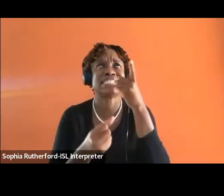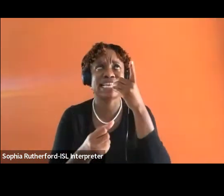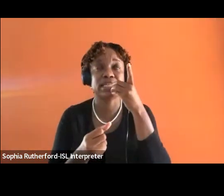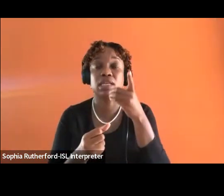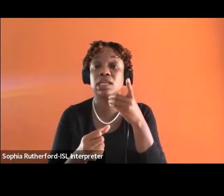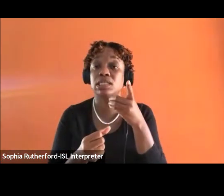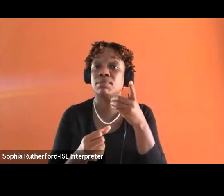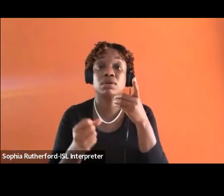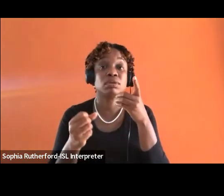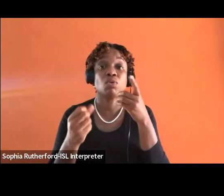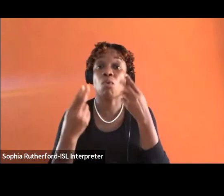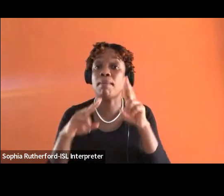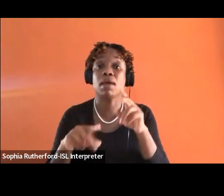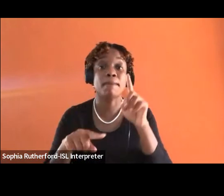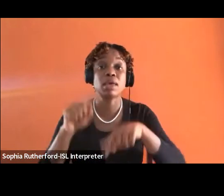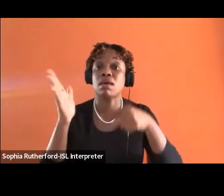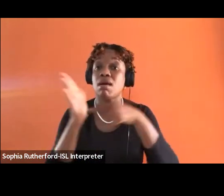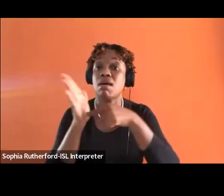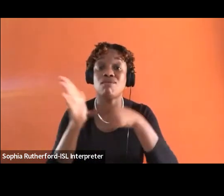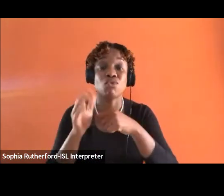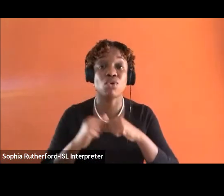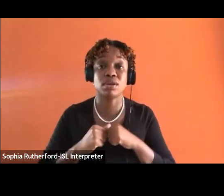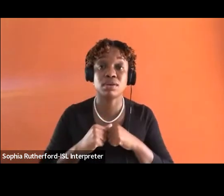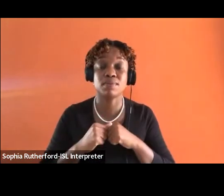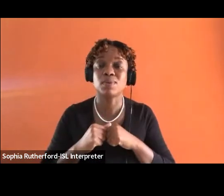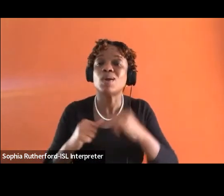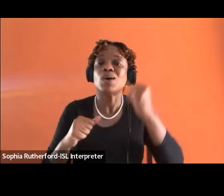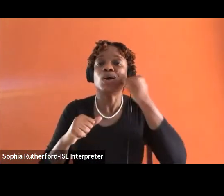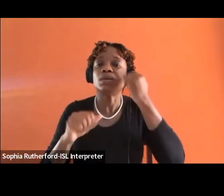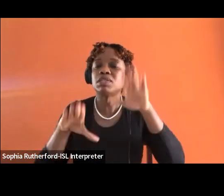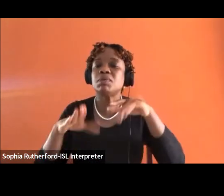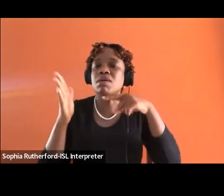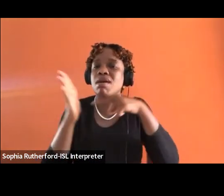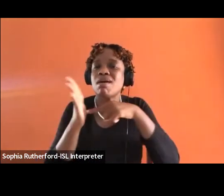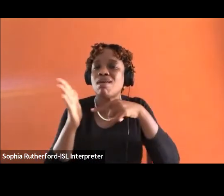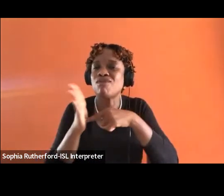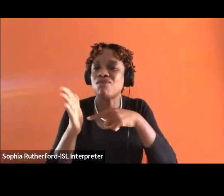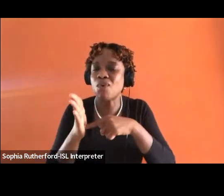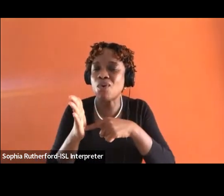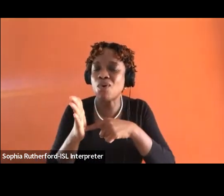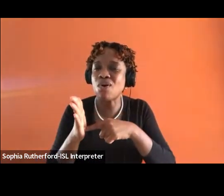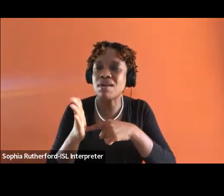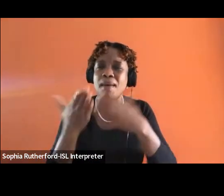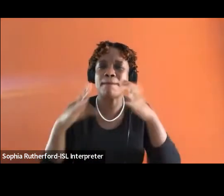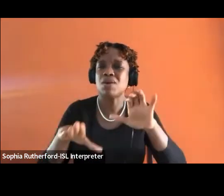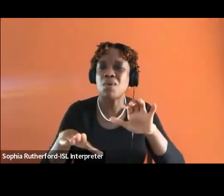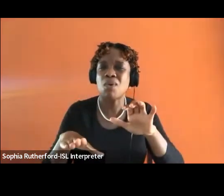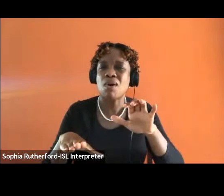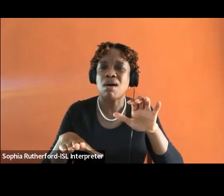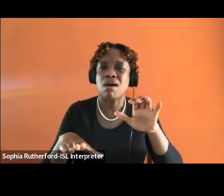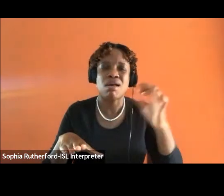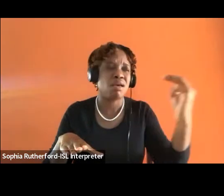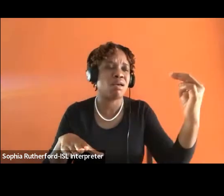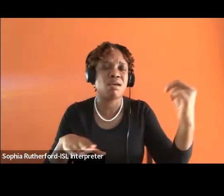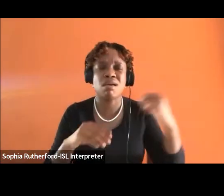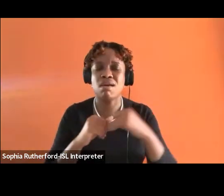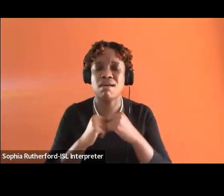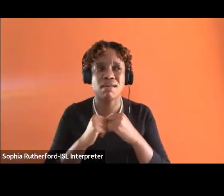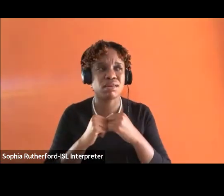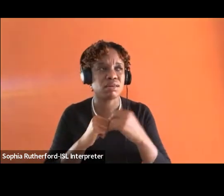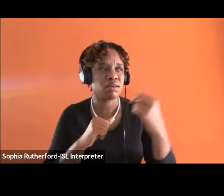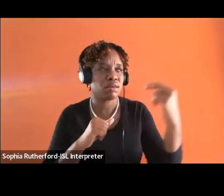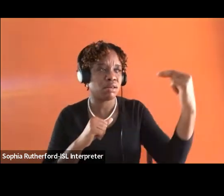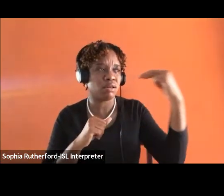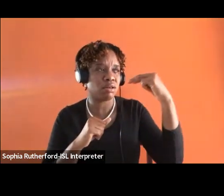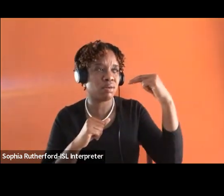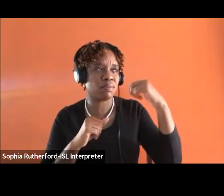afford it. And even if I could afford it, I don't want the judgment of someone saying, well, you need